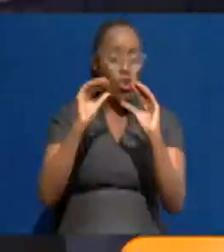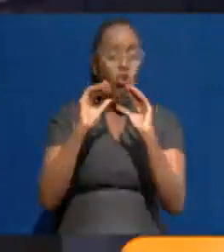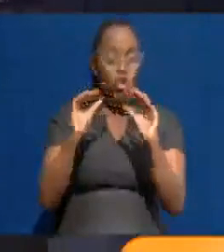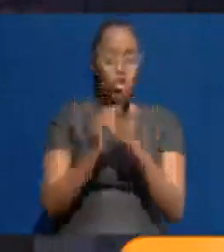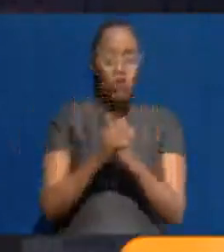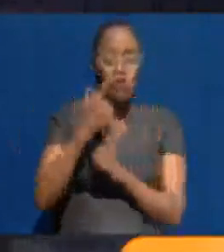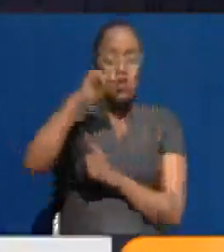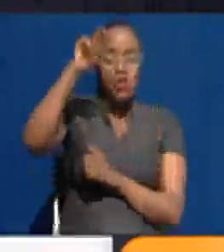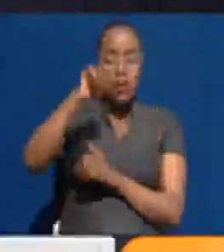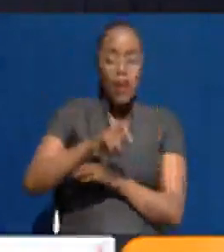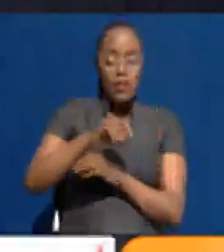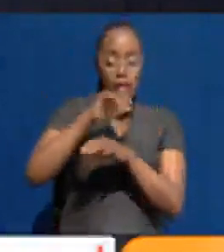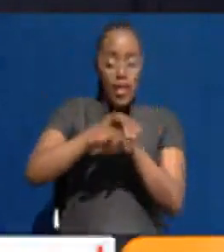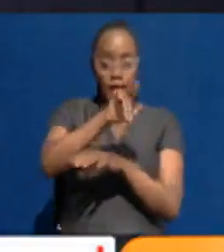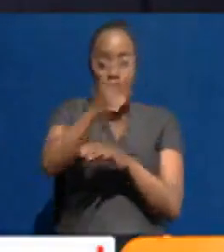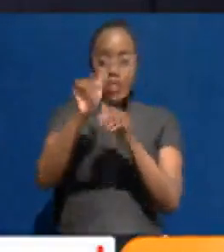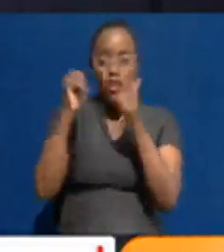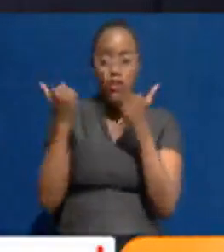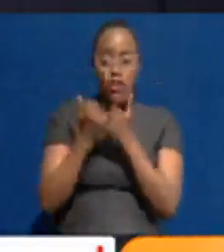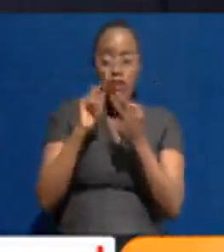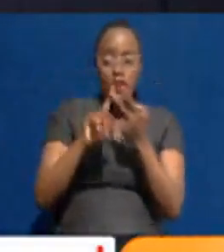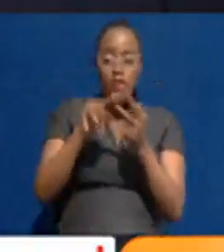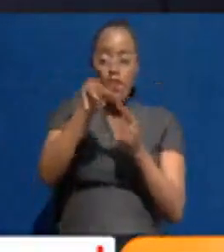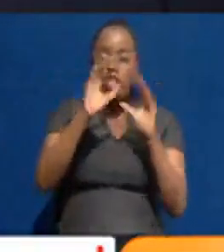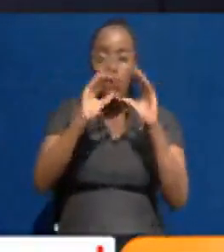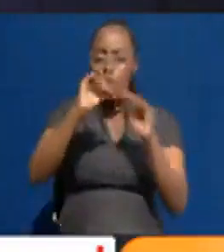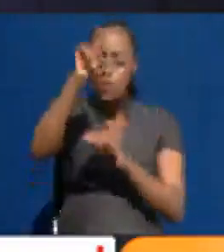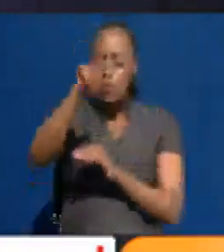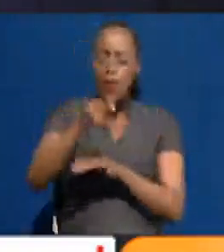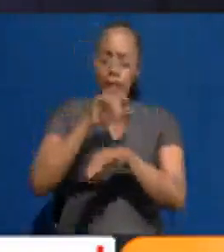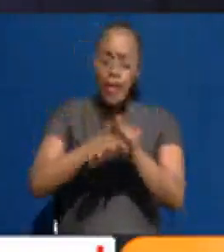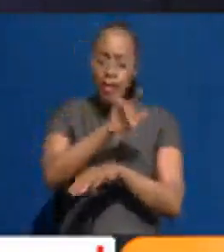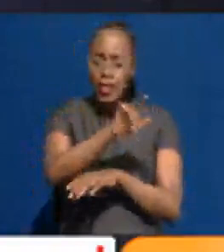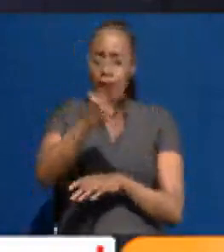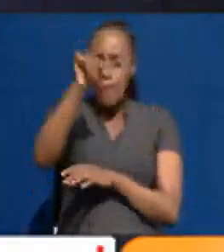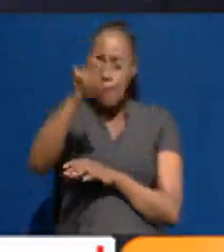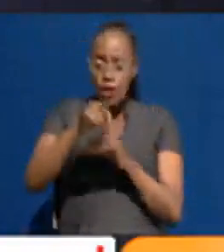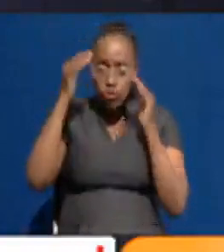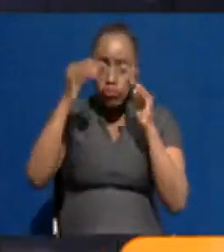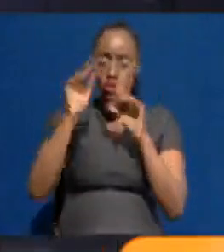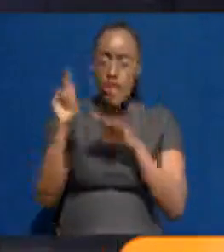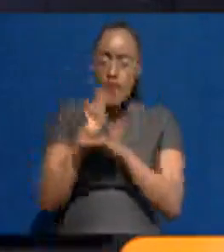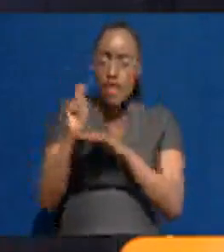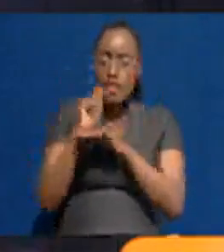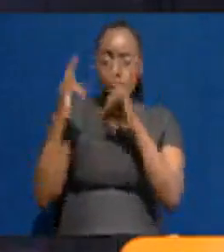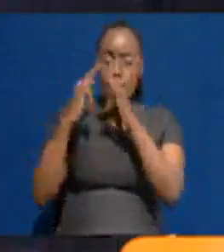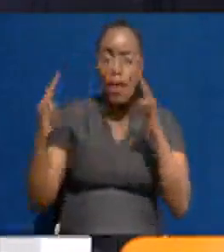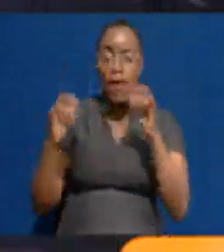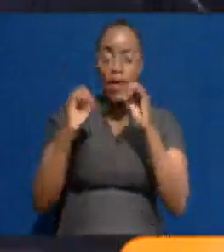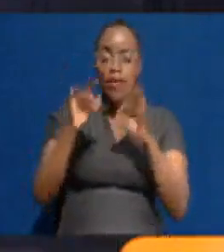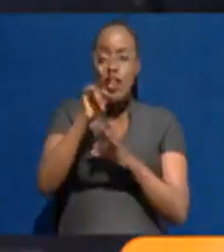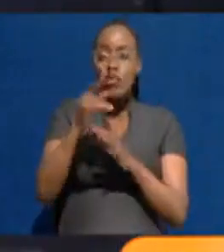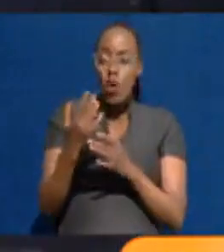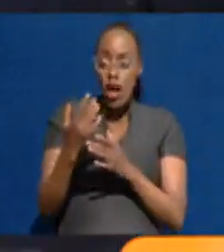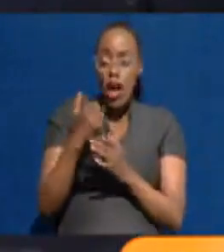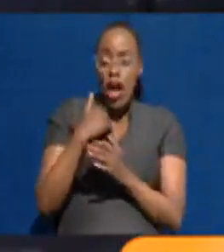We must go for those agents. We must go for those coaches. We must go into those training camps. And if you are running